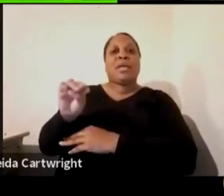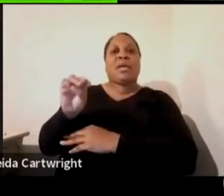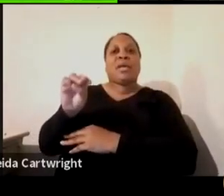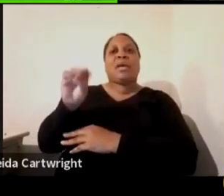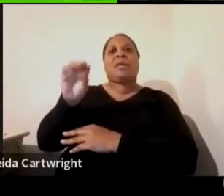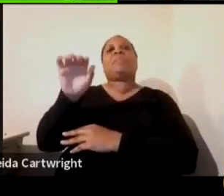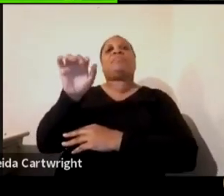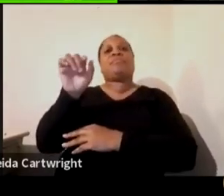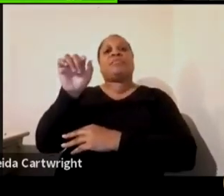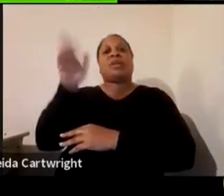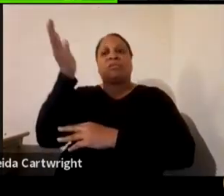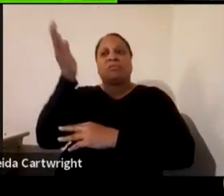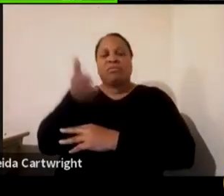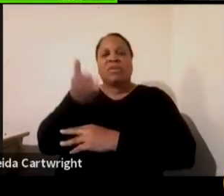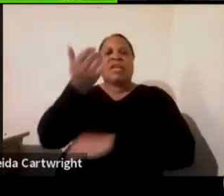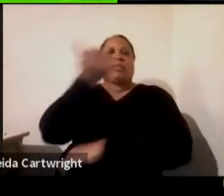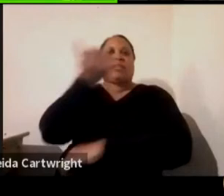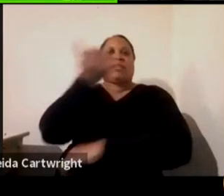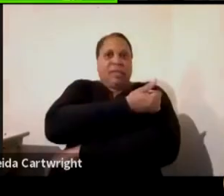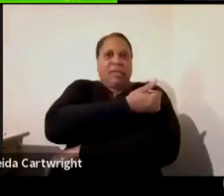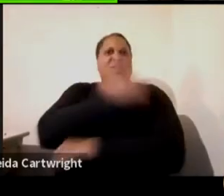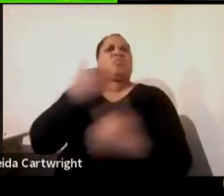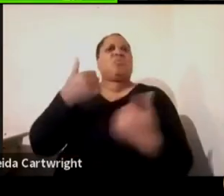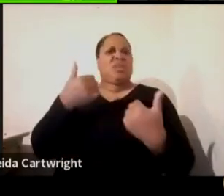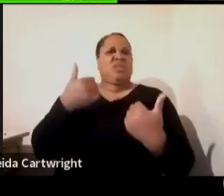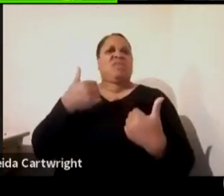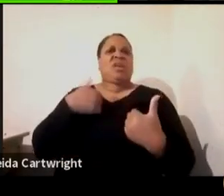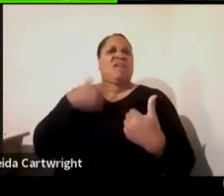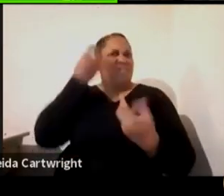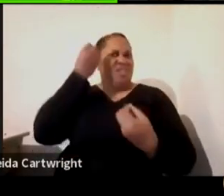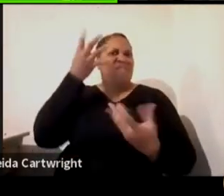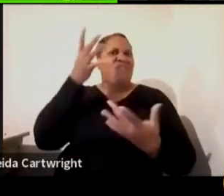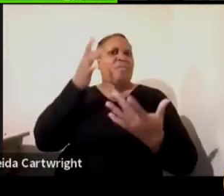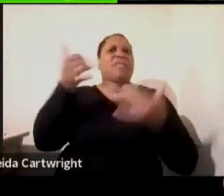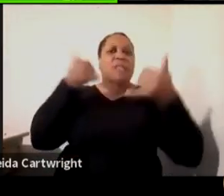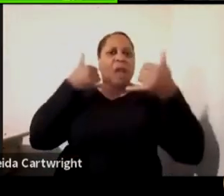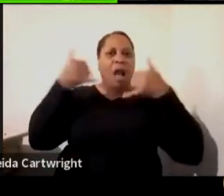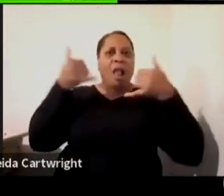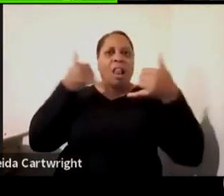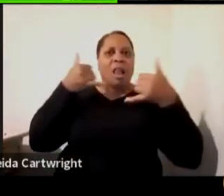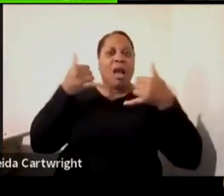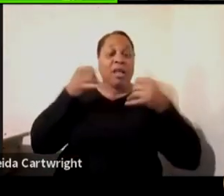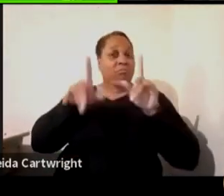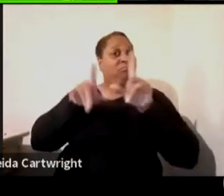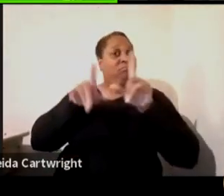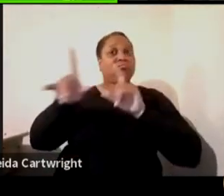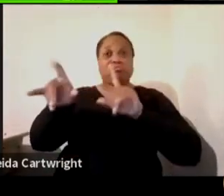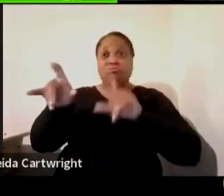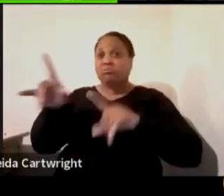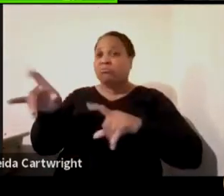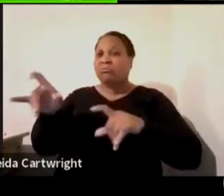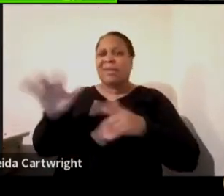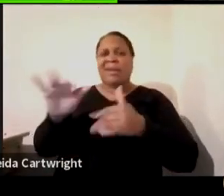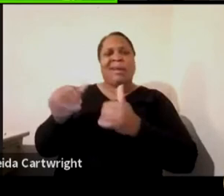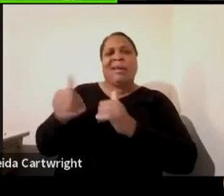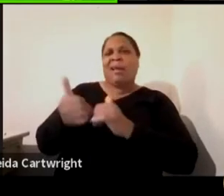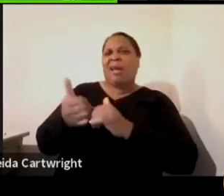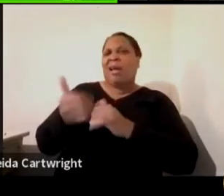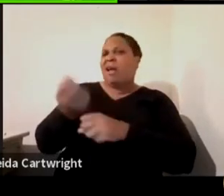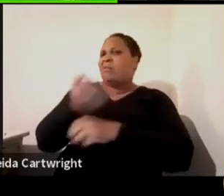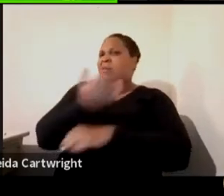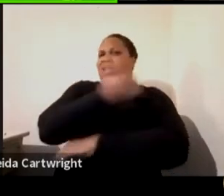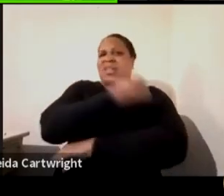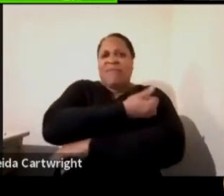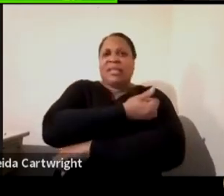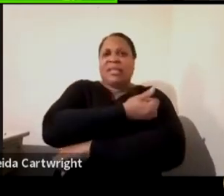gov.bm/vaccines. And we have the information hotline that they can, if they have questions regarding how do they receive the vaccine